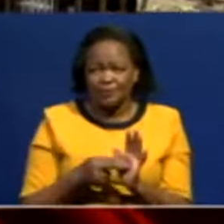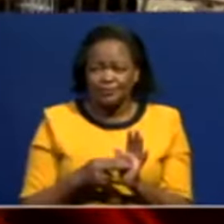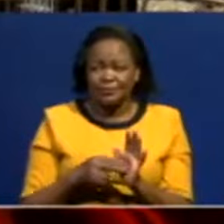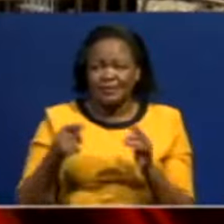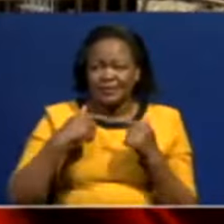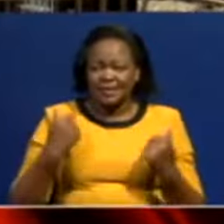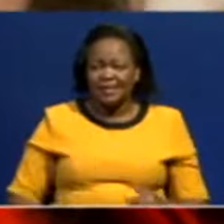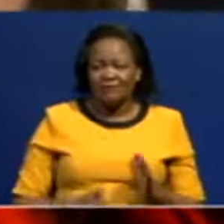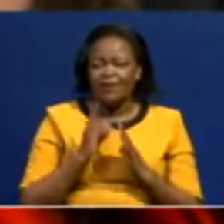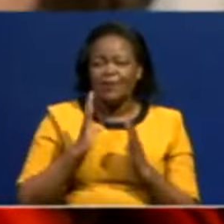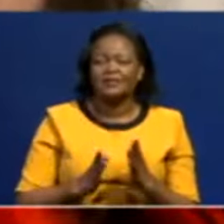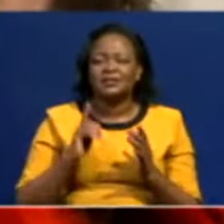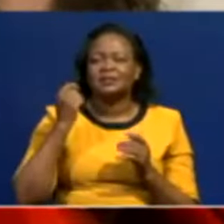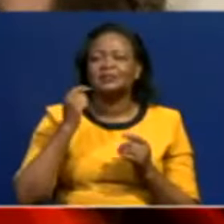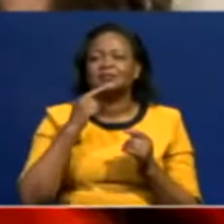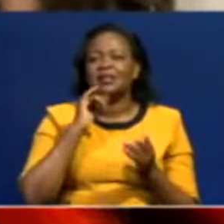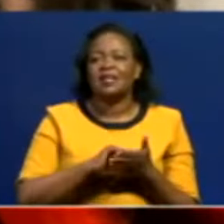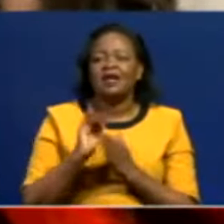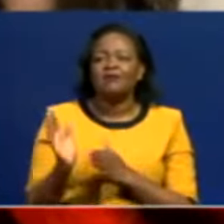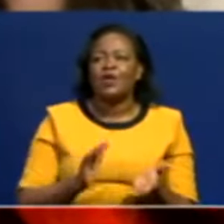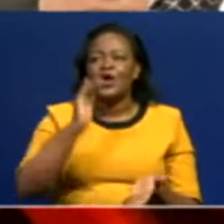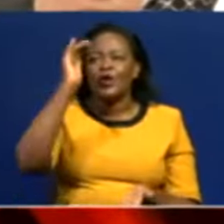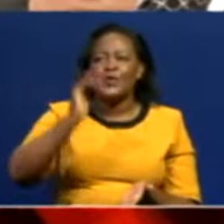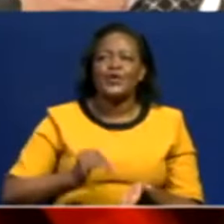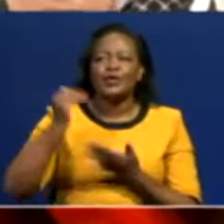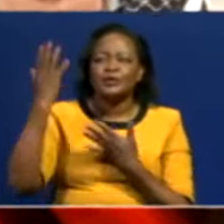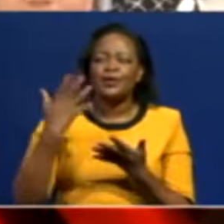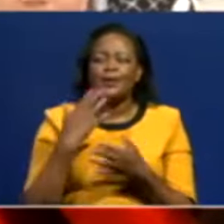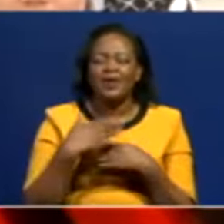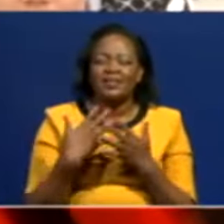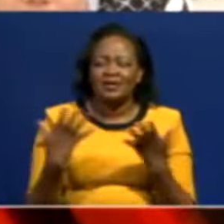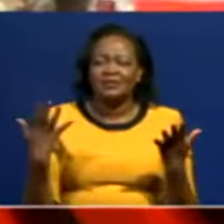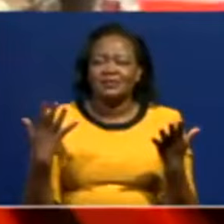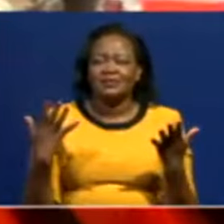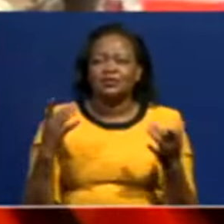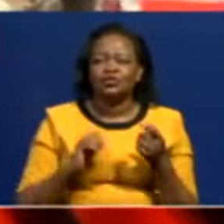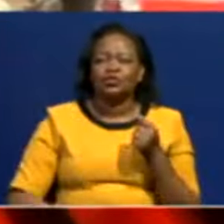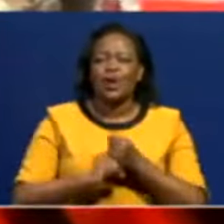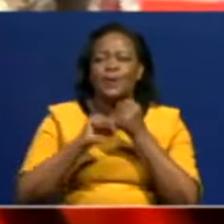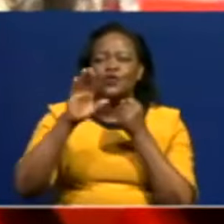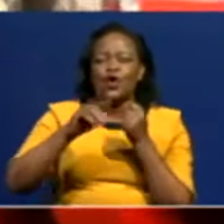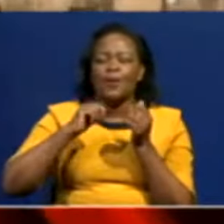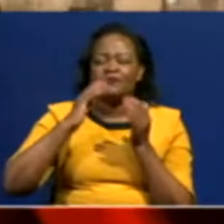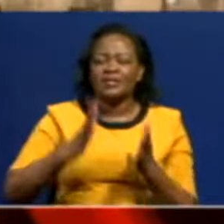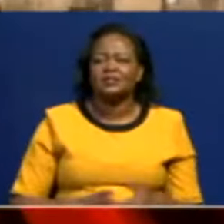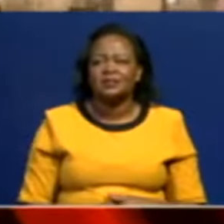China developers in Kenya now say they have a plan to reduce importation of building material to support local